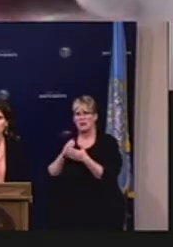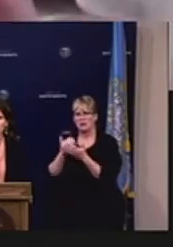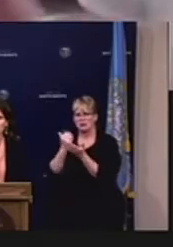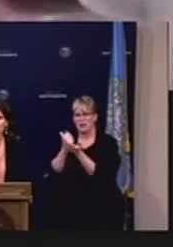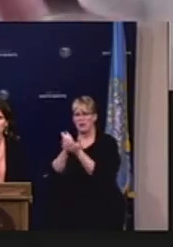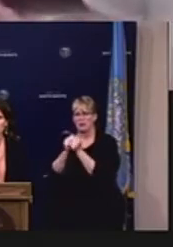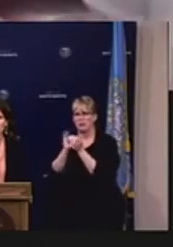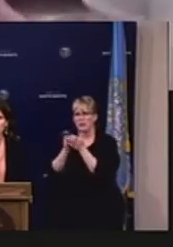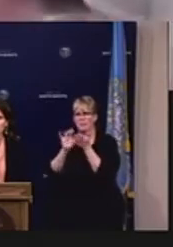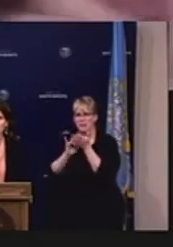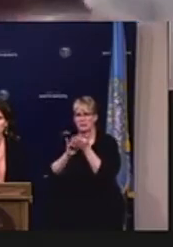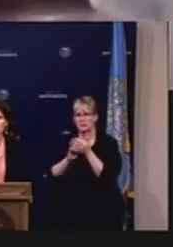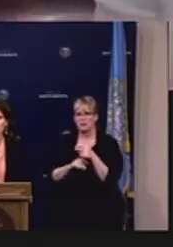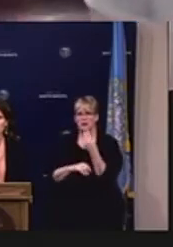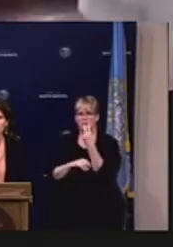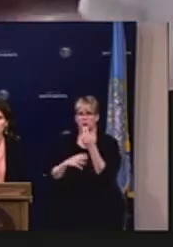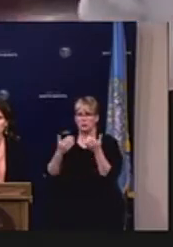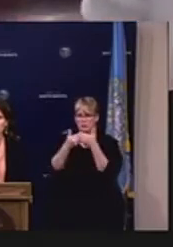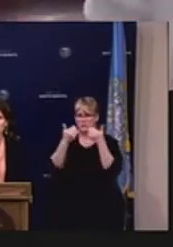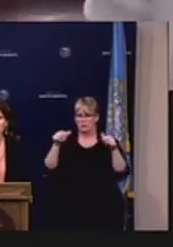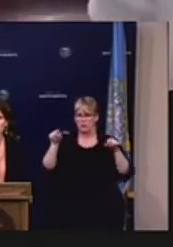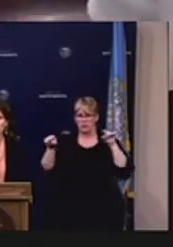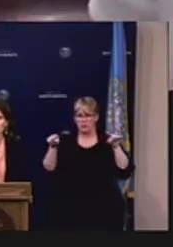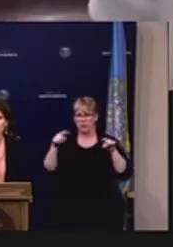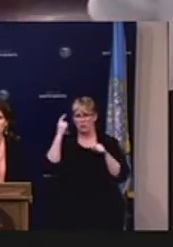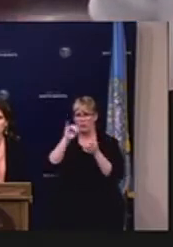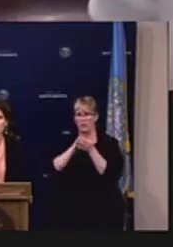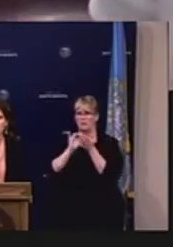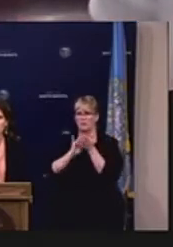So two very separate routes to get the medication.